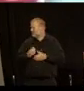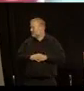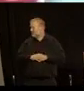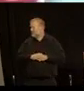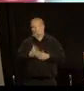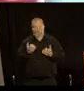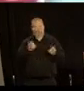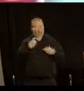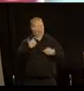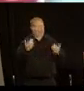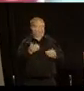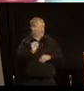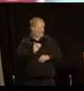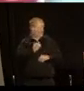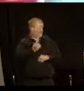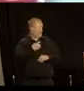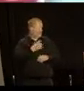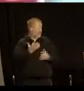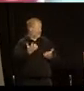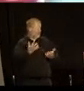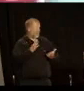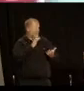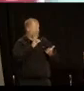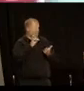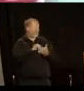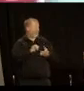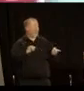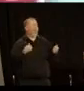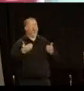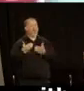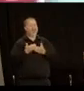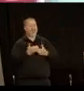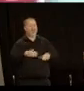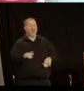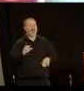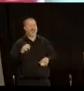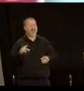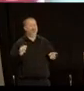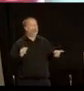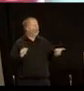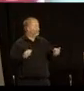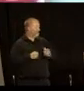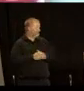You want to come up too as we talk about the,